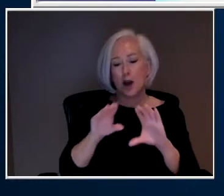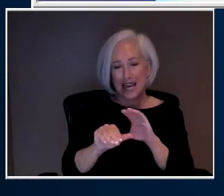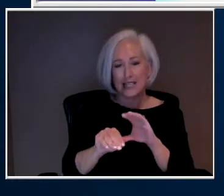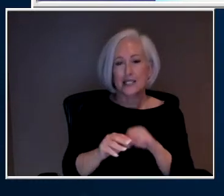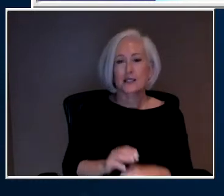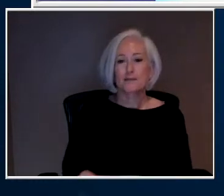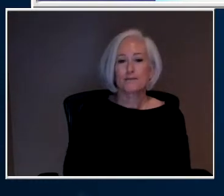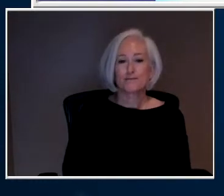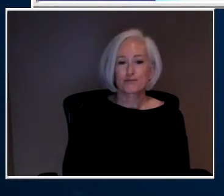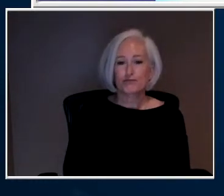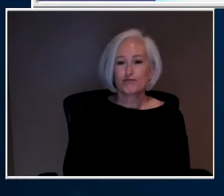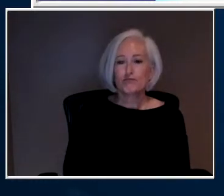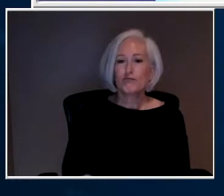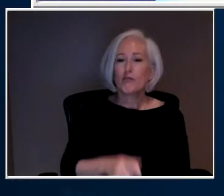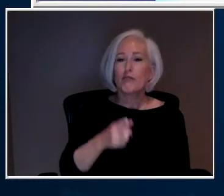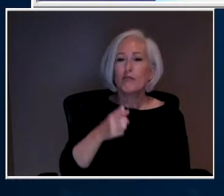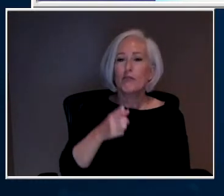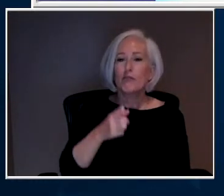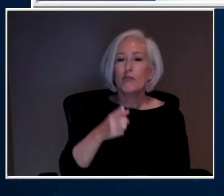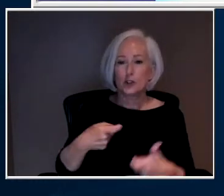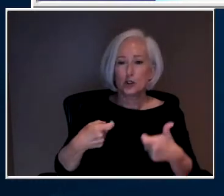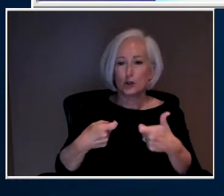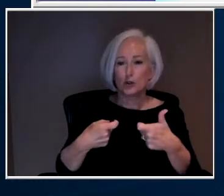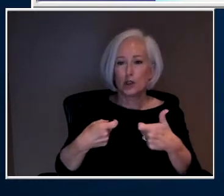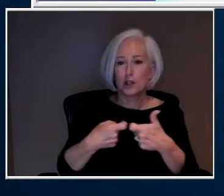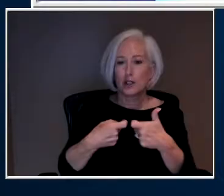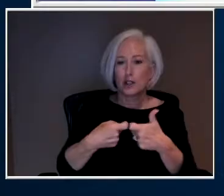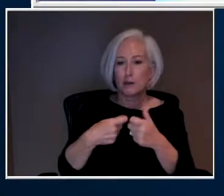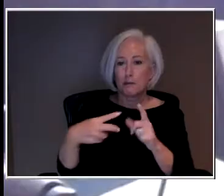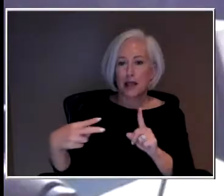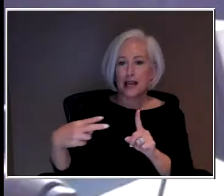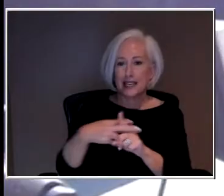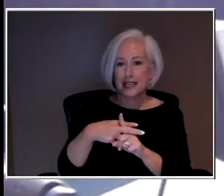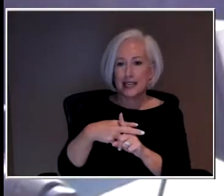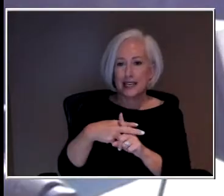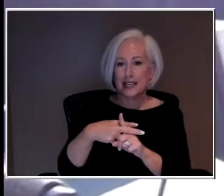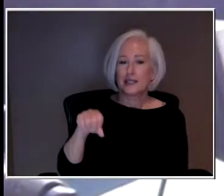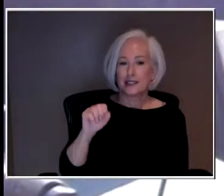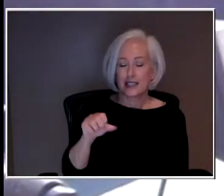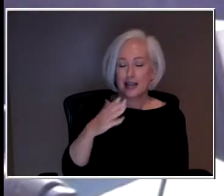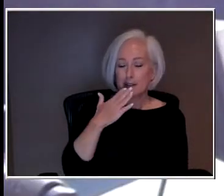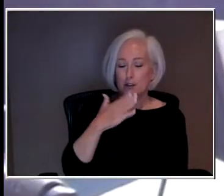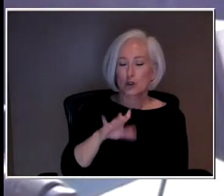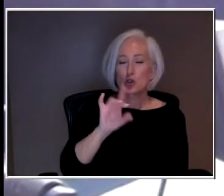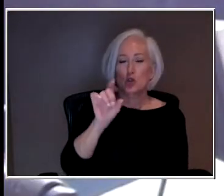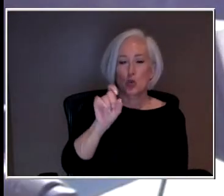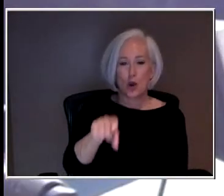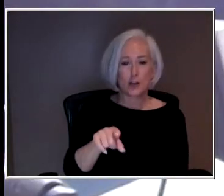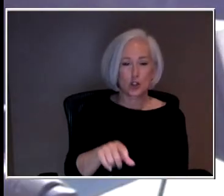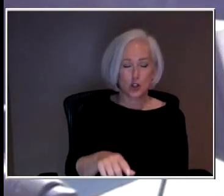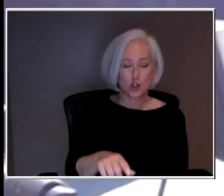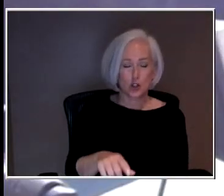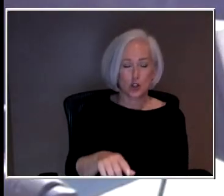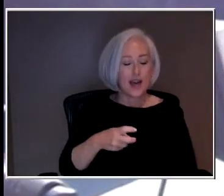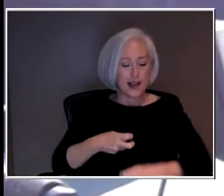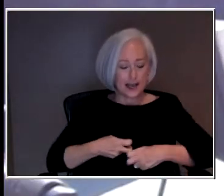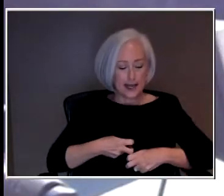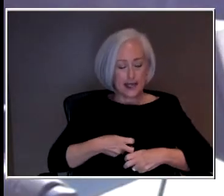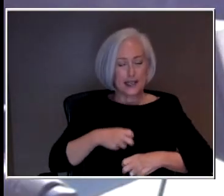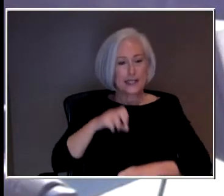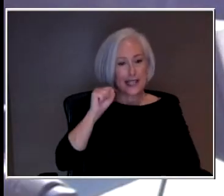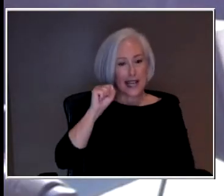implant need to be charged? Yes, great question. So there are spinal cord stimulators that